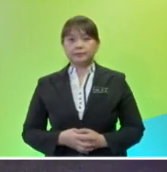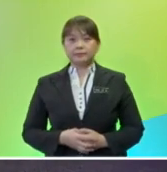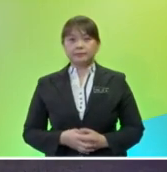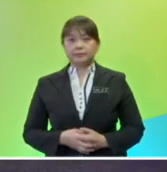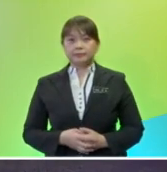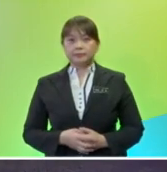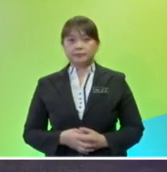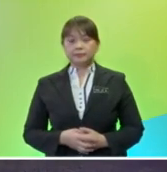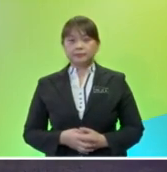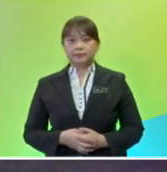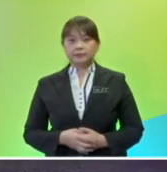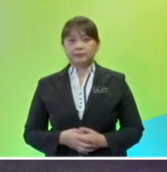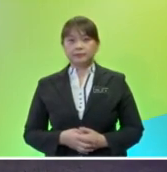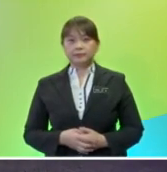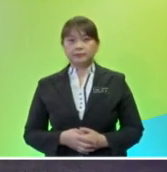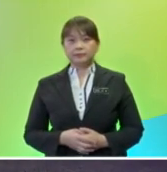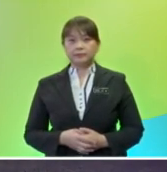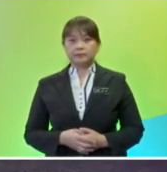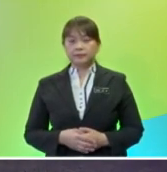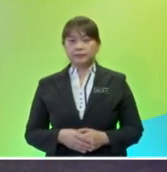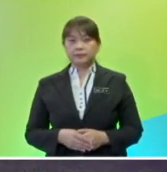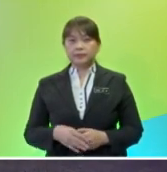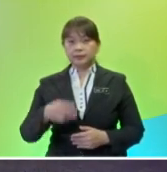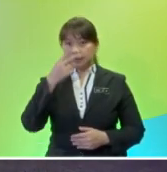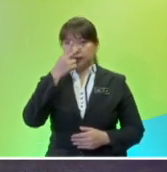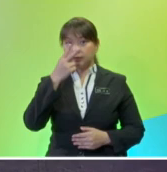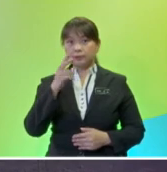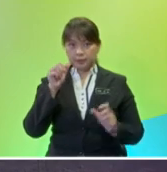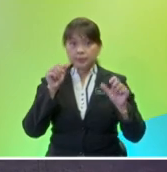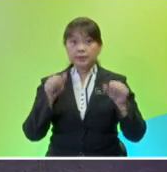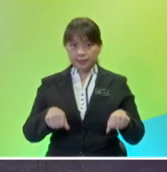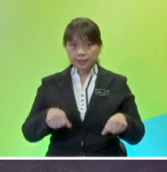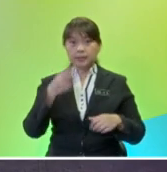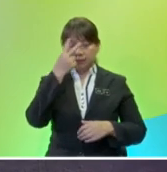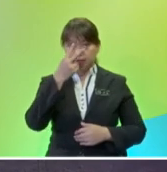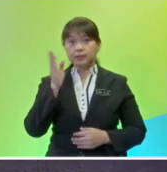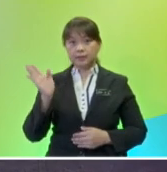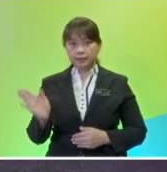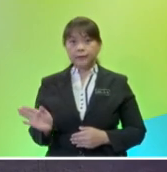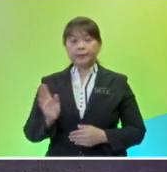The first one on your right. Yes. So okay. The example.